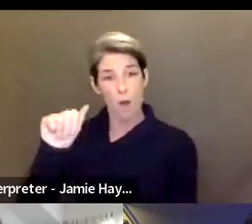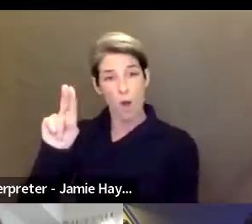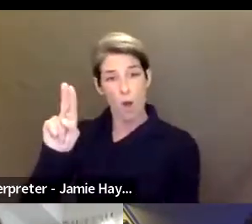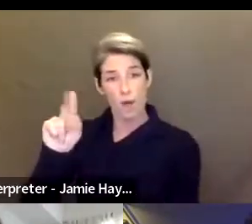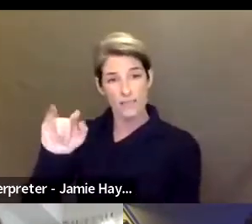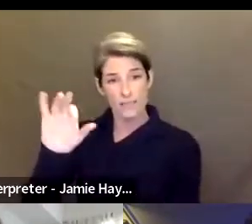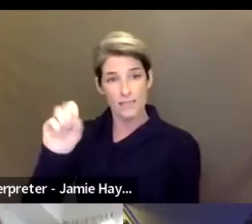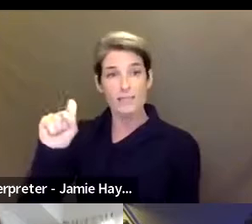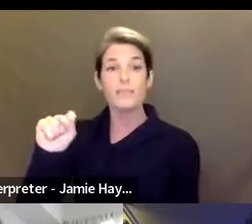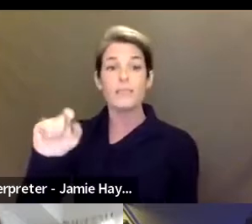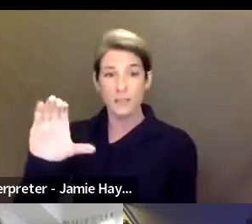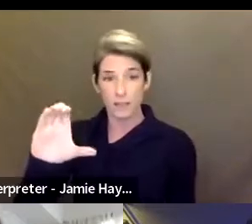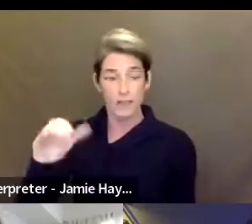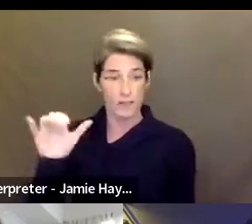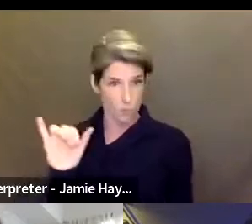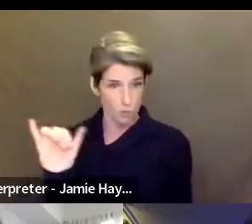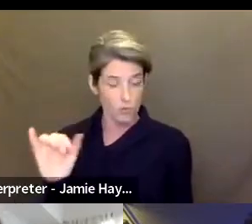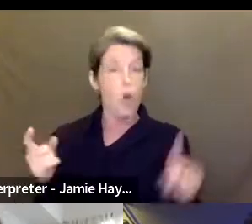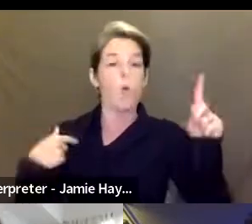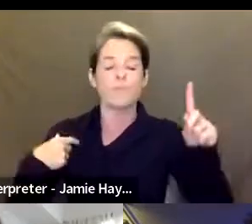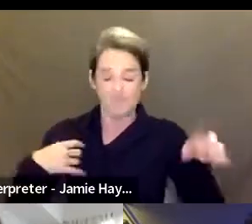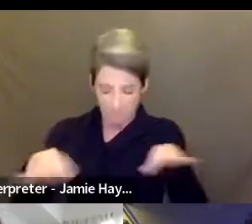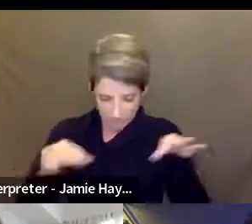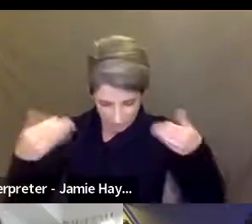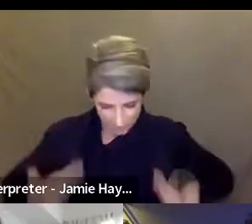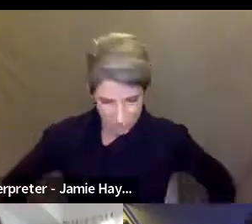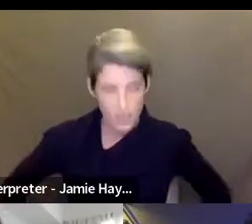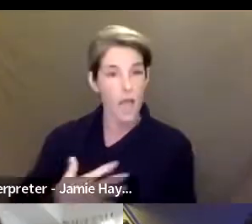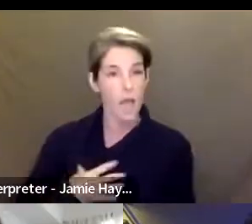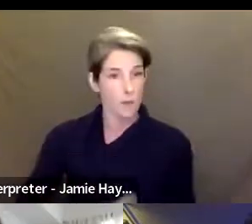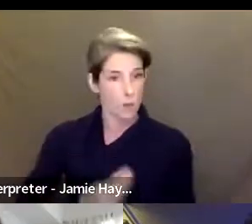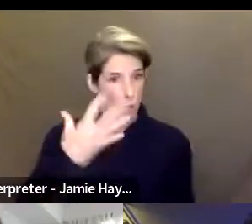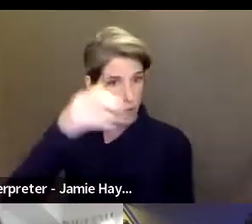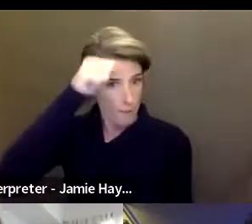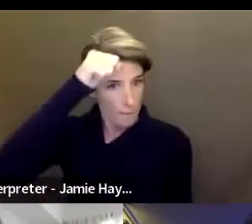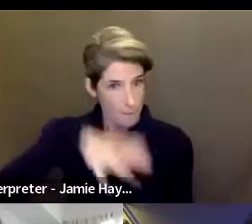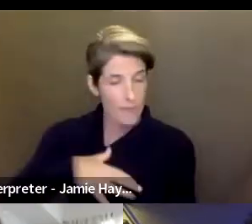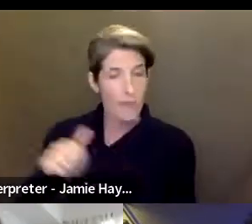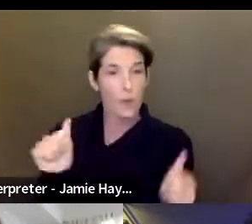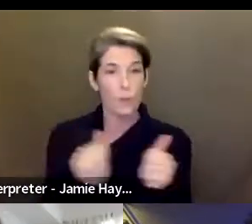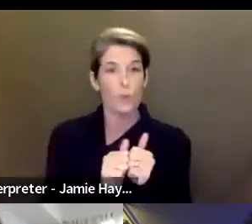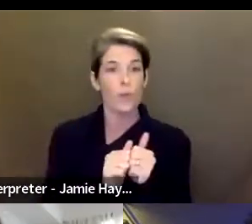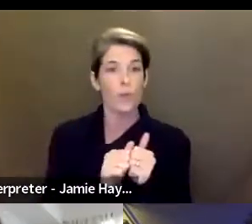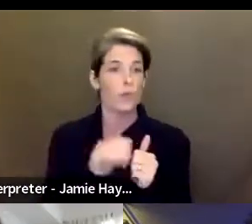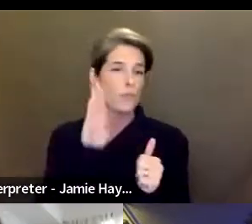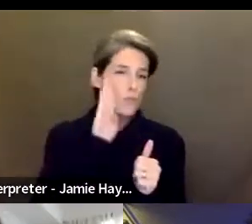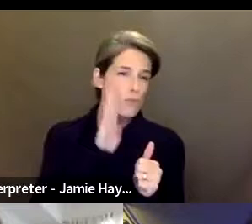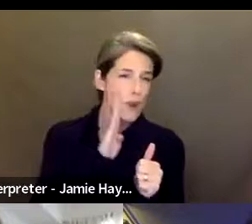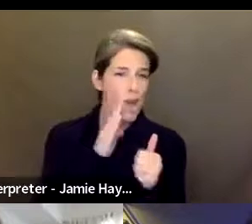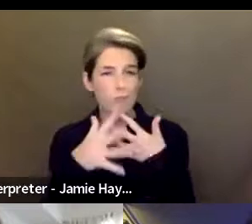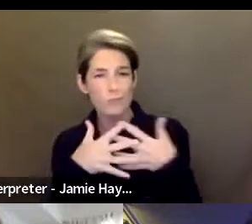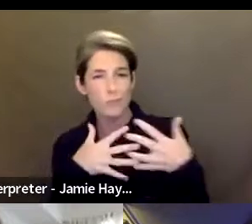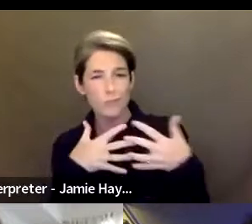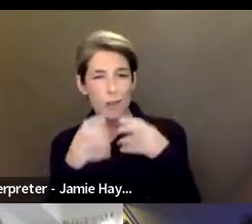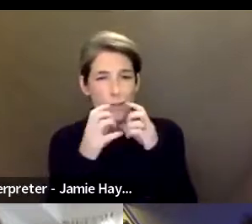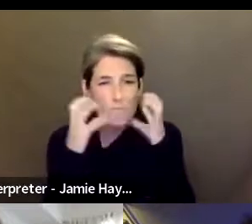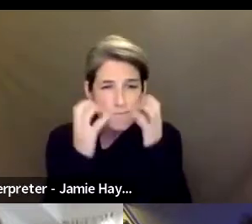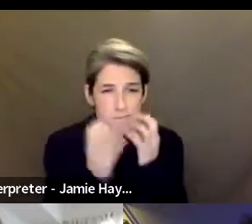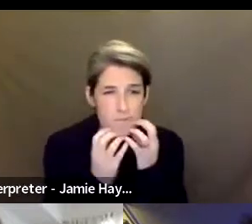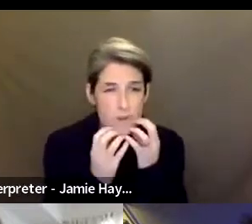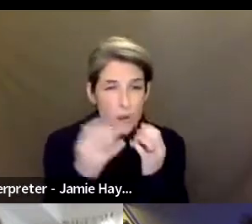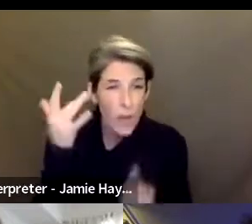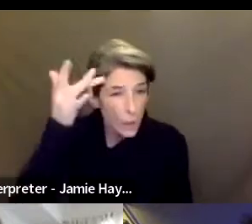physical description, excuse me. I am a white man with a brown/gray beard and very